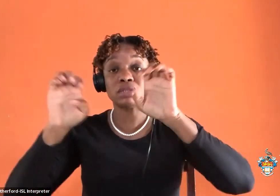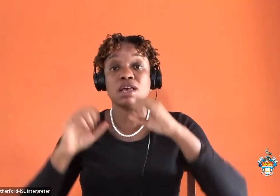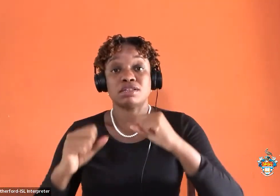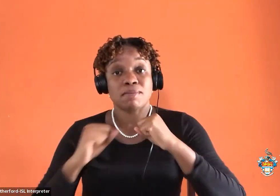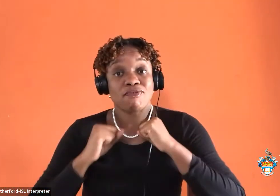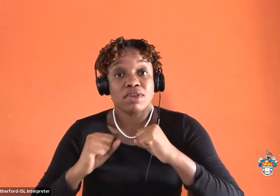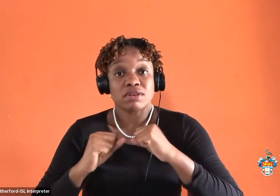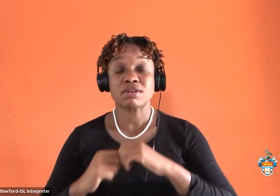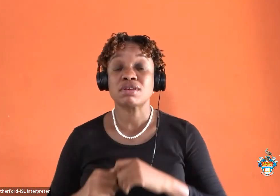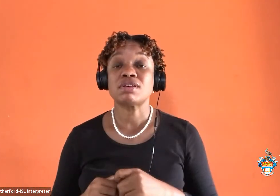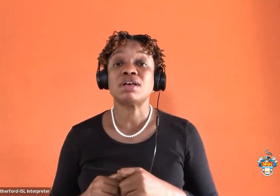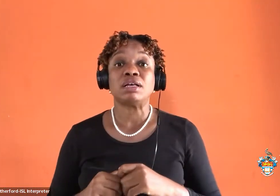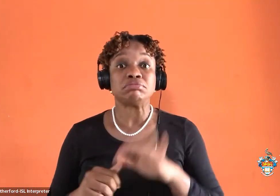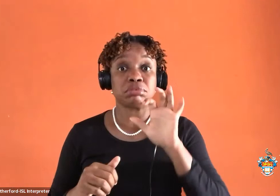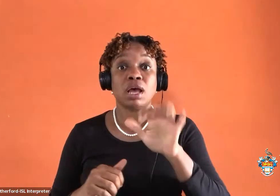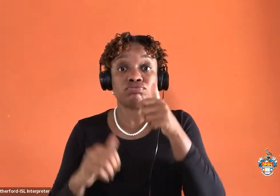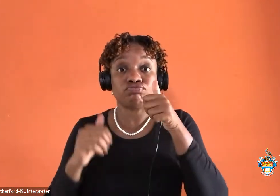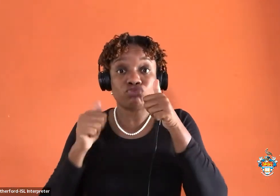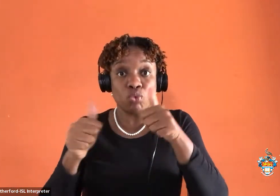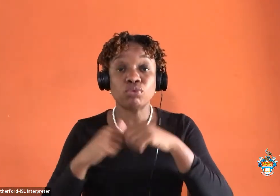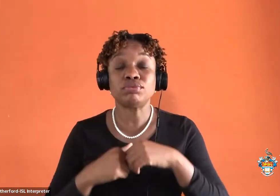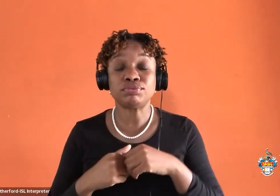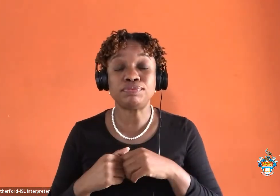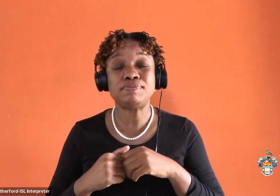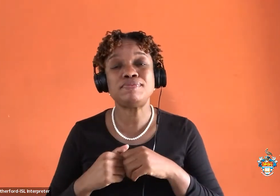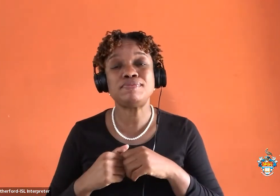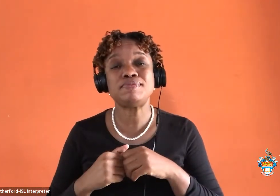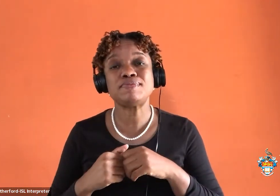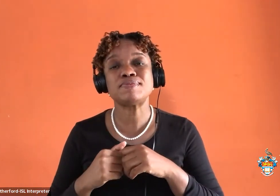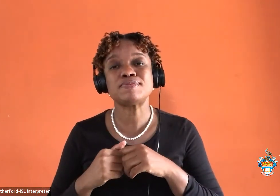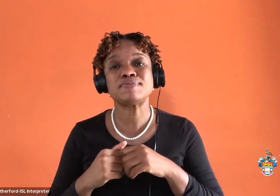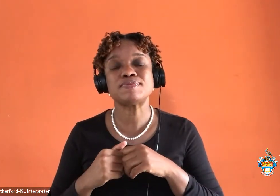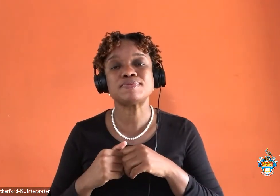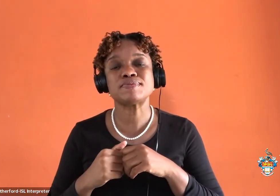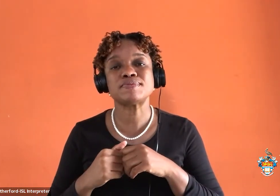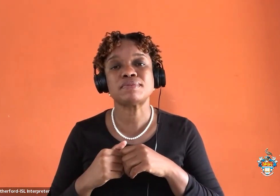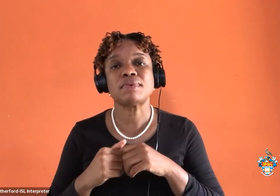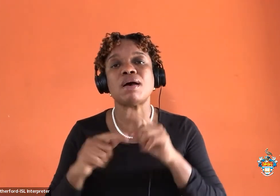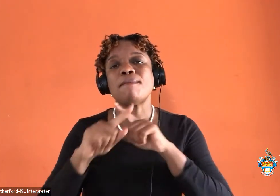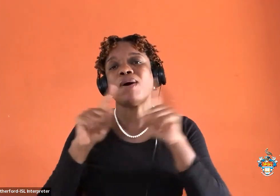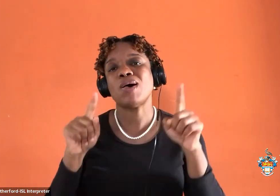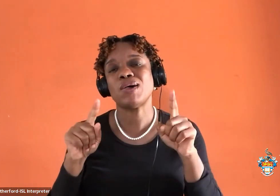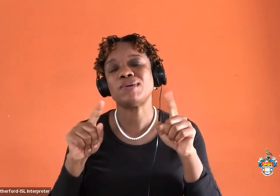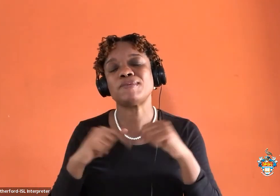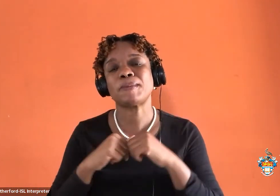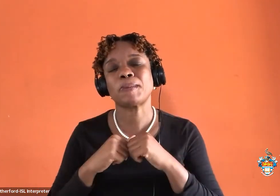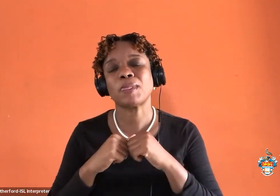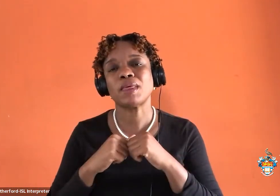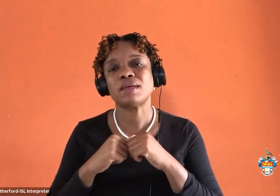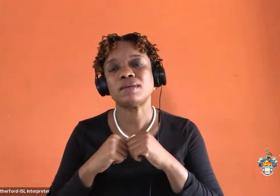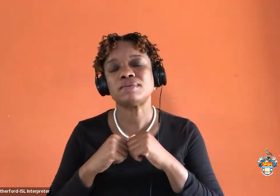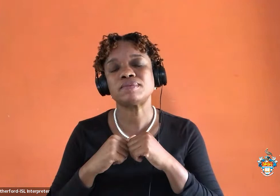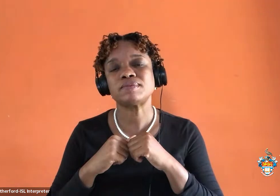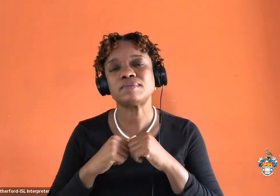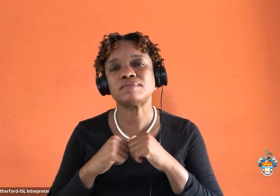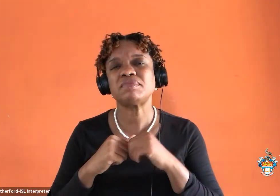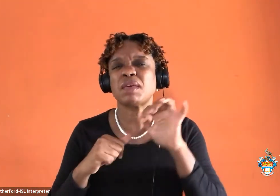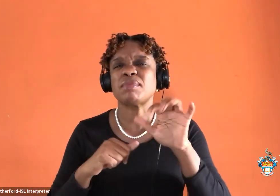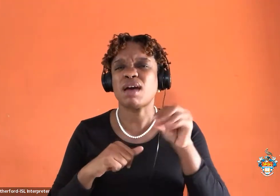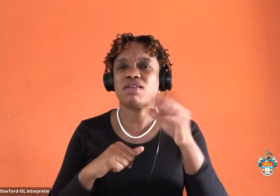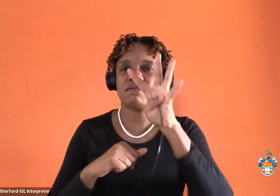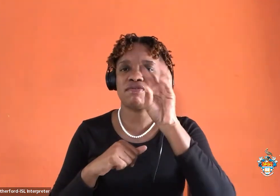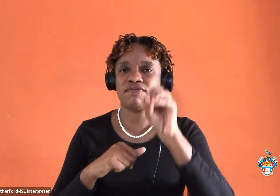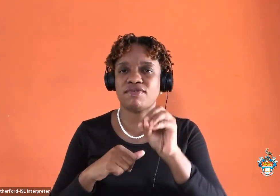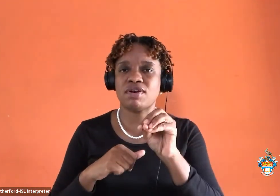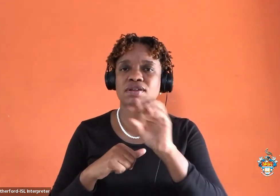was very good. Yes. However, we note that some of them, in terms of those, the other 40%,